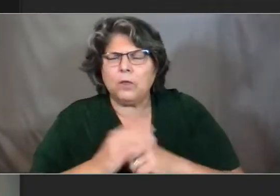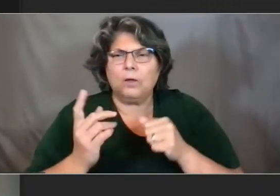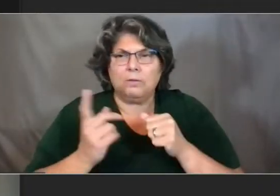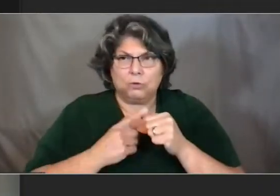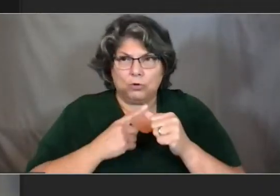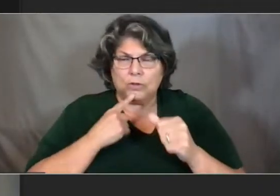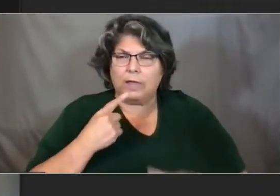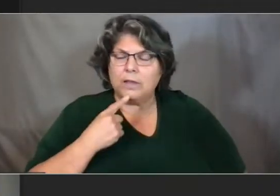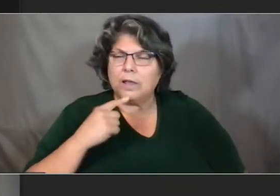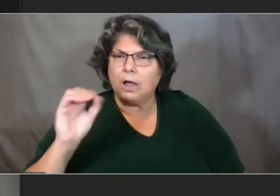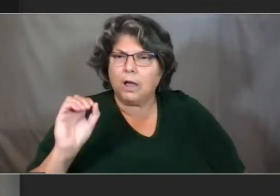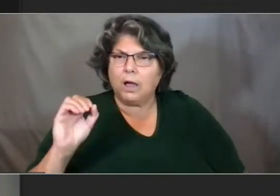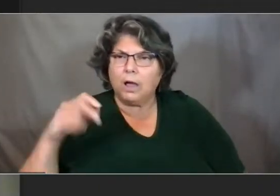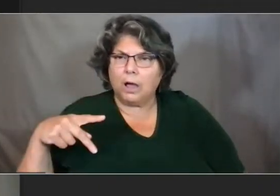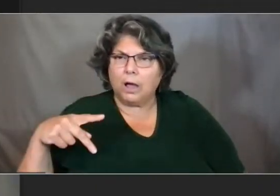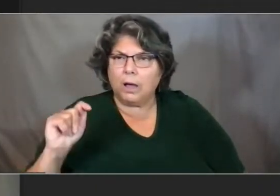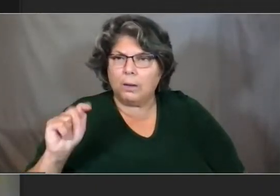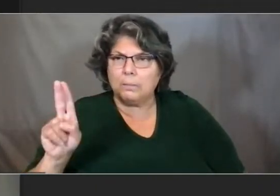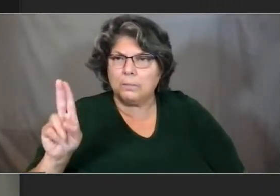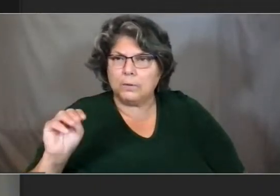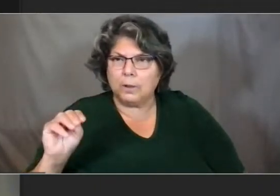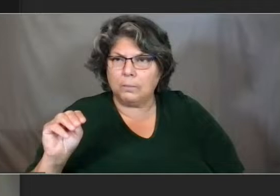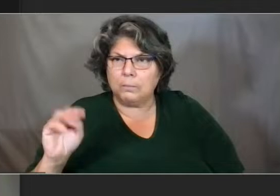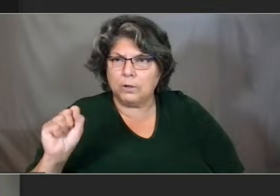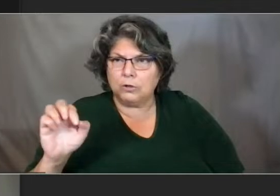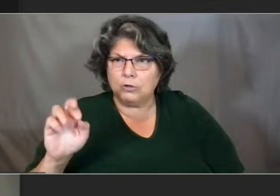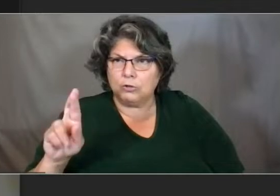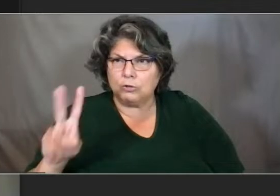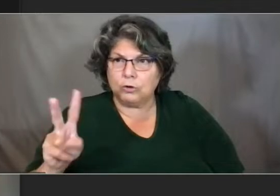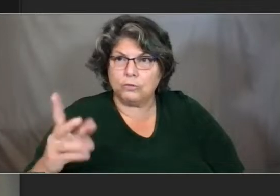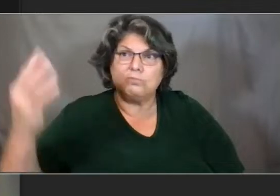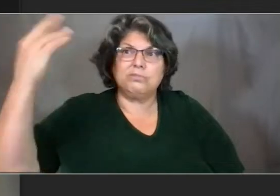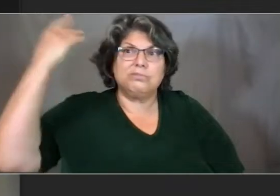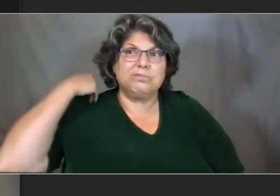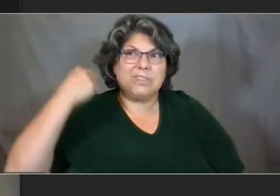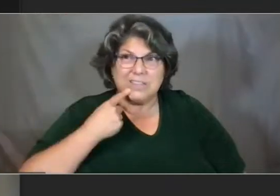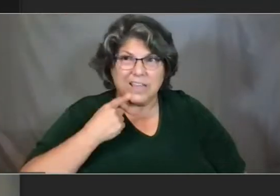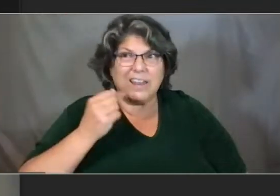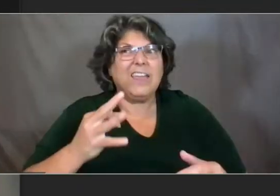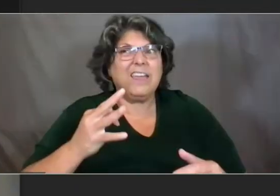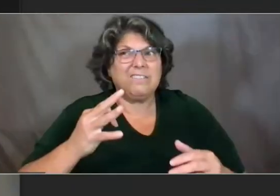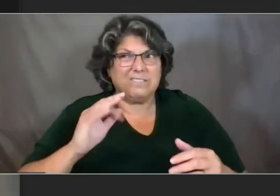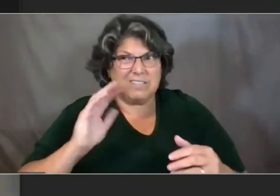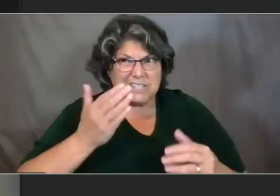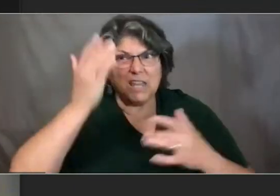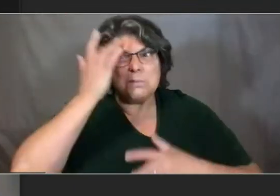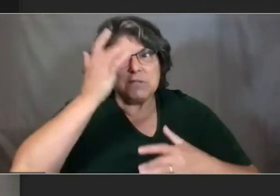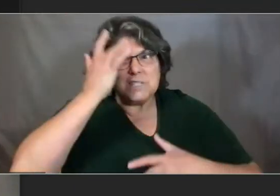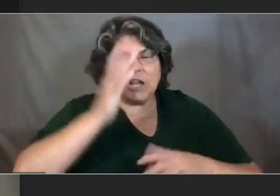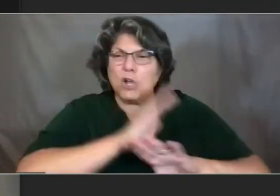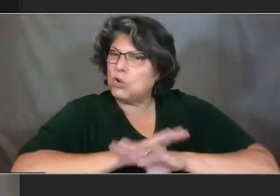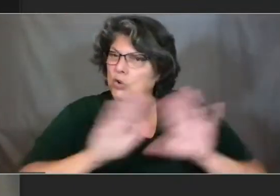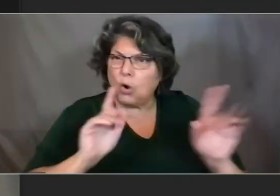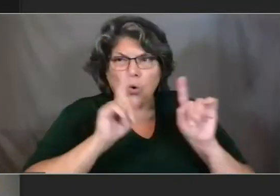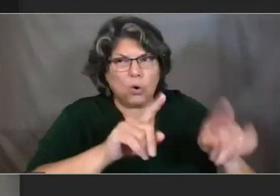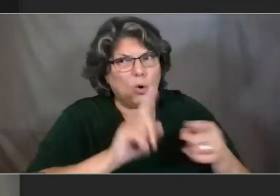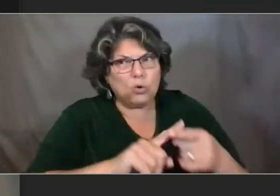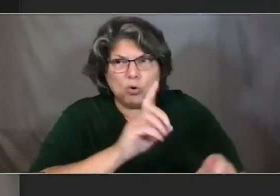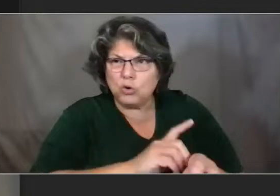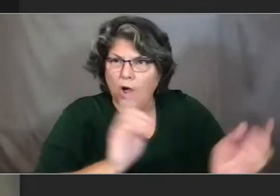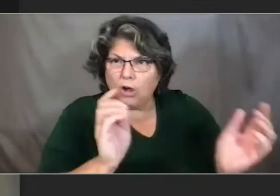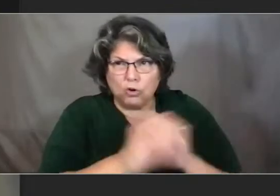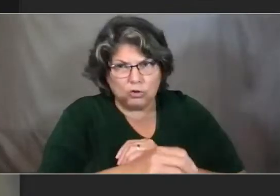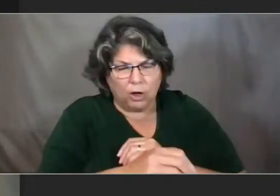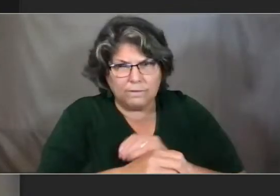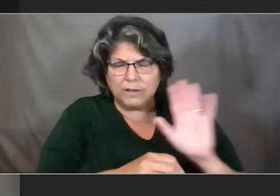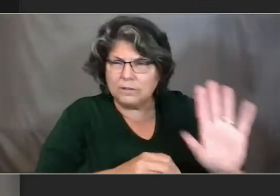had symptoms, you were recommended not to go there and call your doctor's office. But what I believe Dr. Doohan is saying now, that they are not